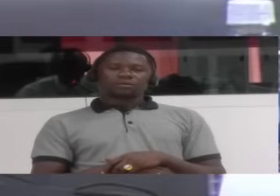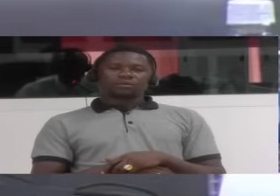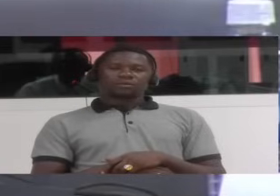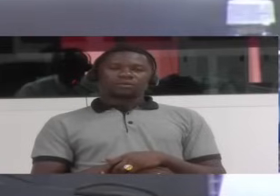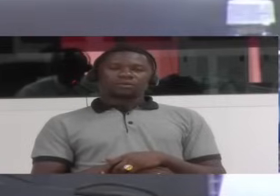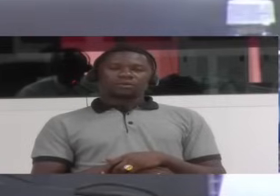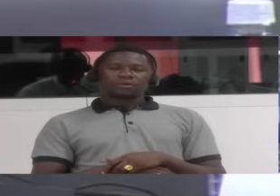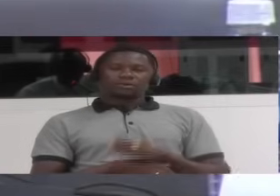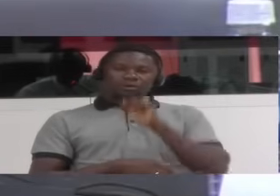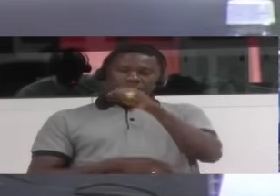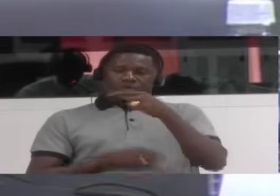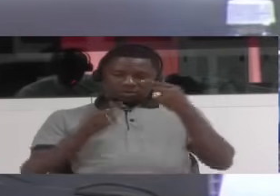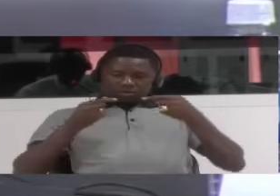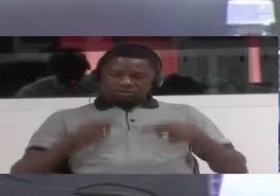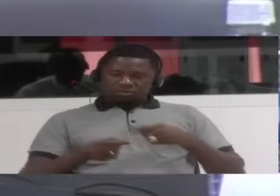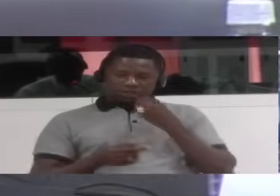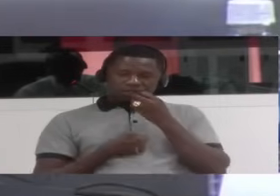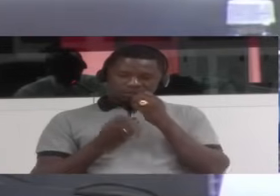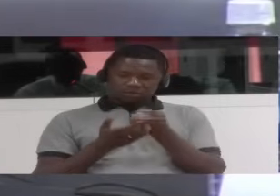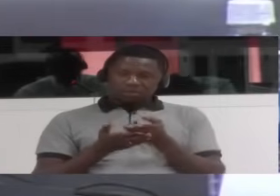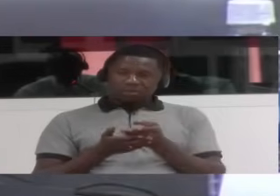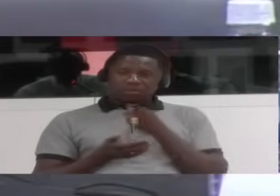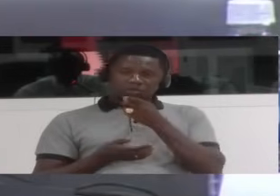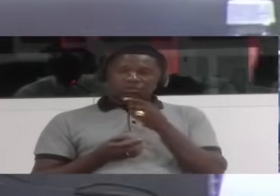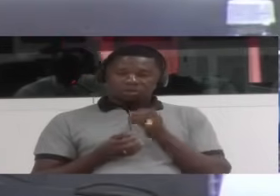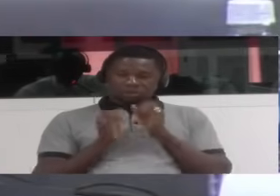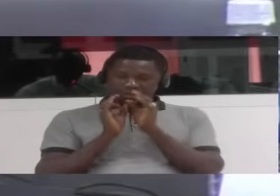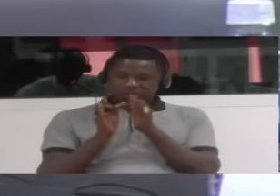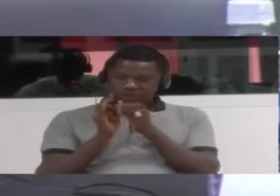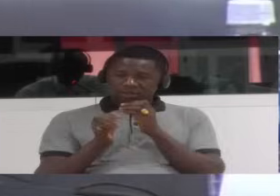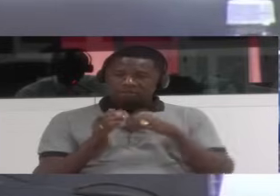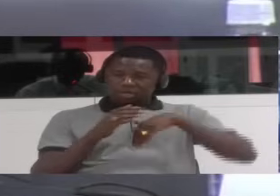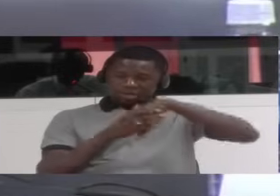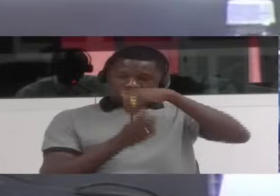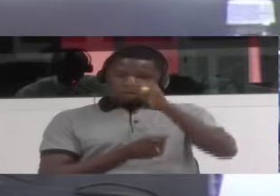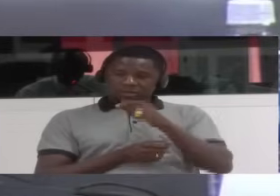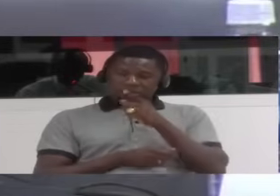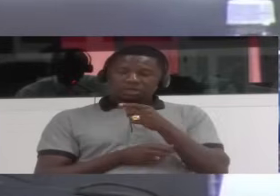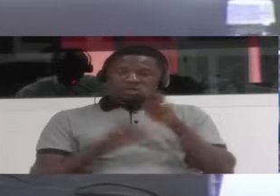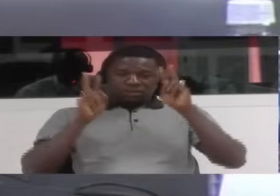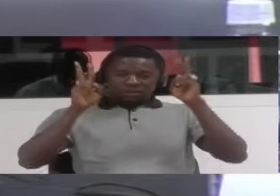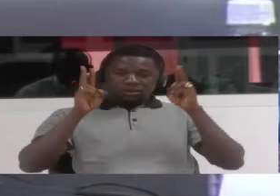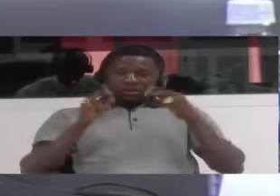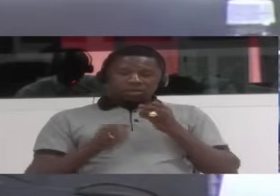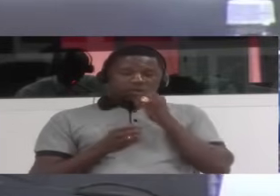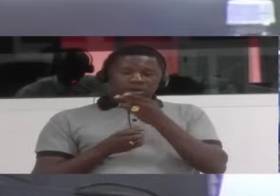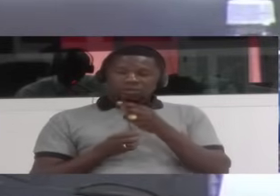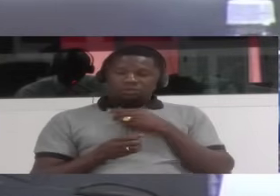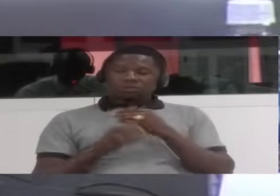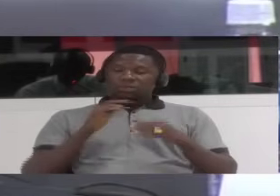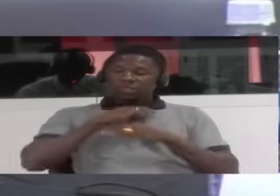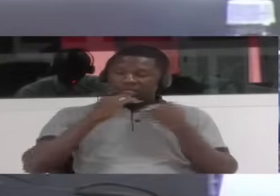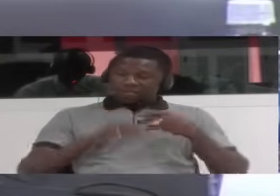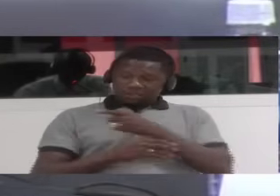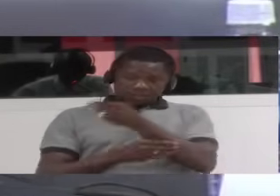Your testimony is that you were told at the outset that Yahya Jammeh ordered the execution